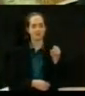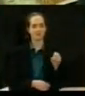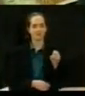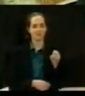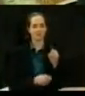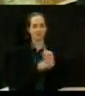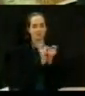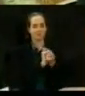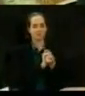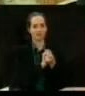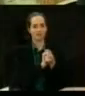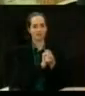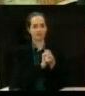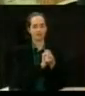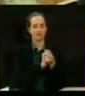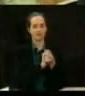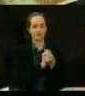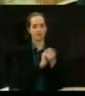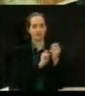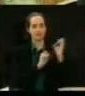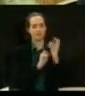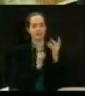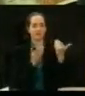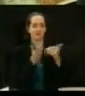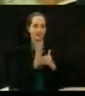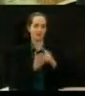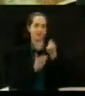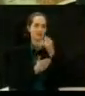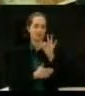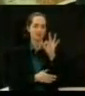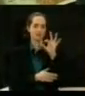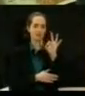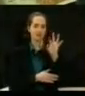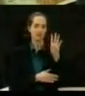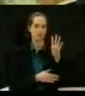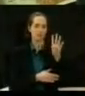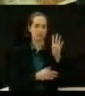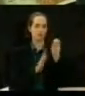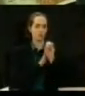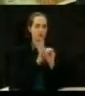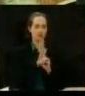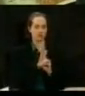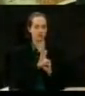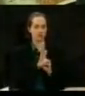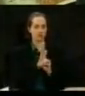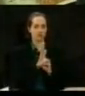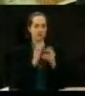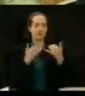made back to the 94 ordinance. In other words, the 94 ordinance could still be used